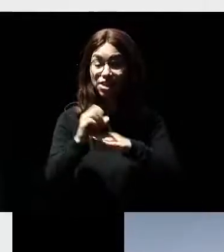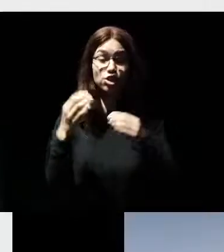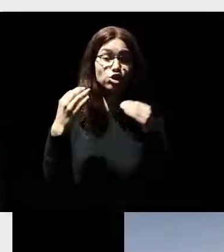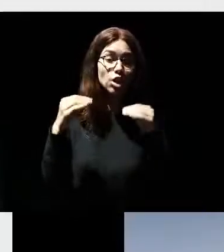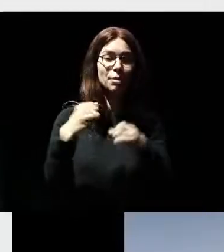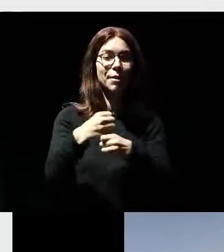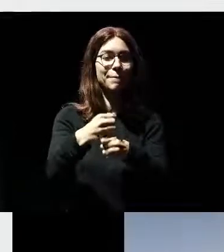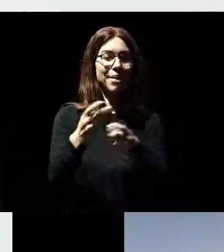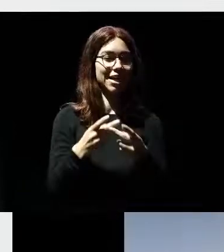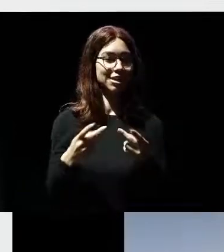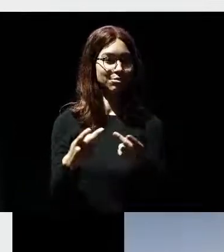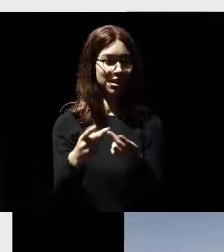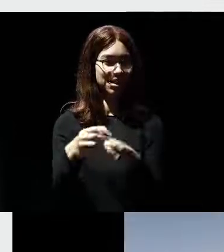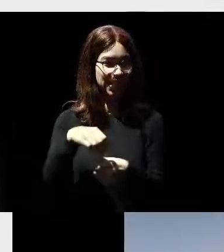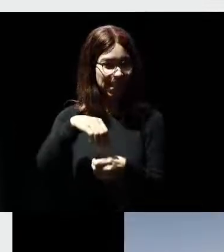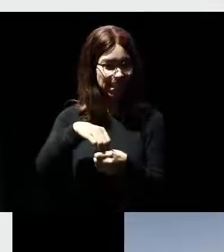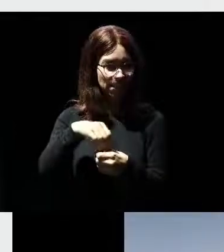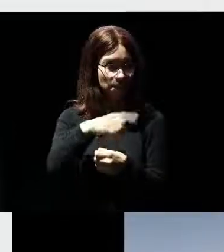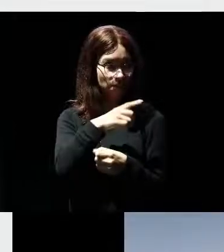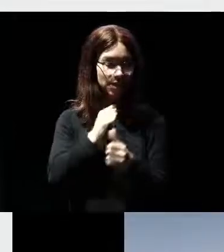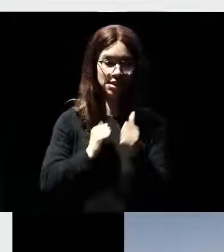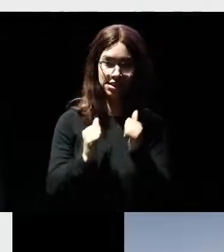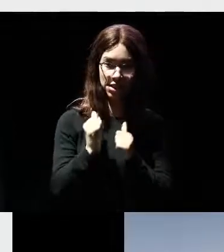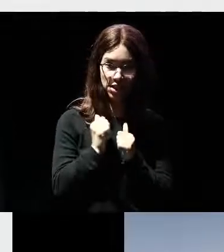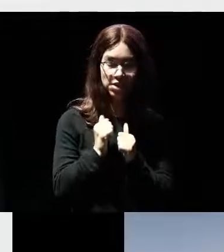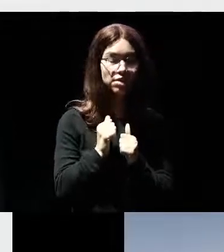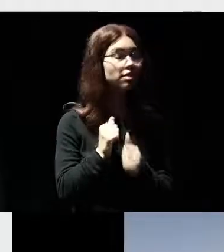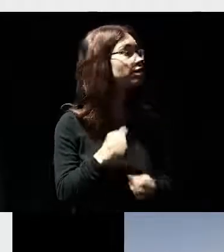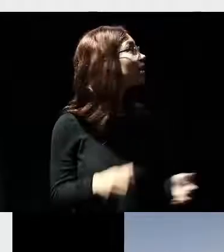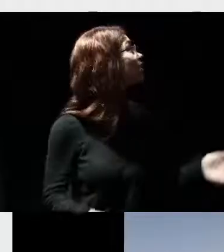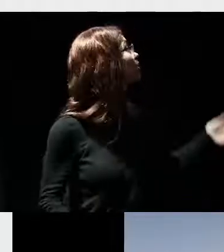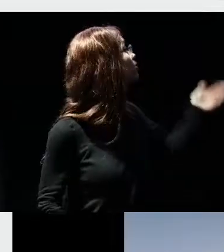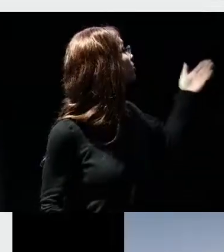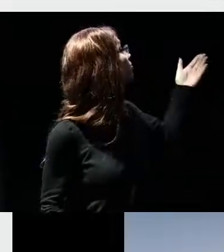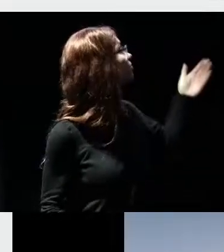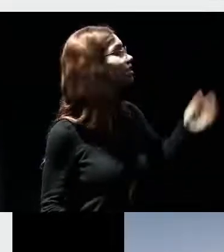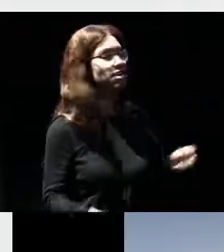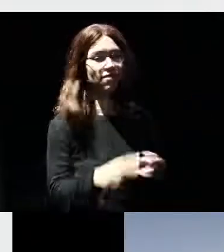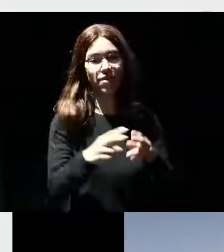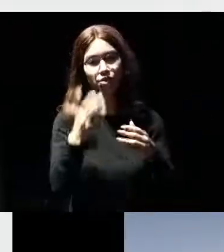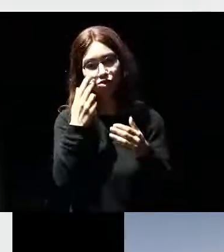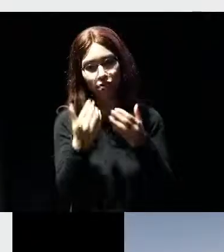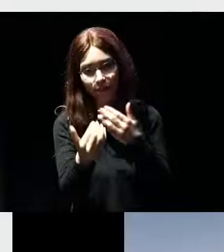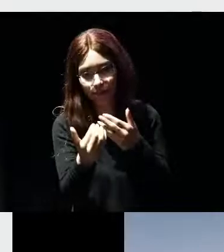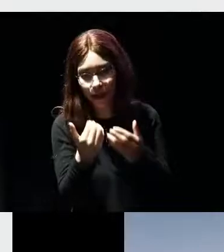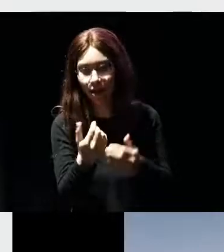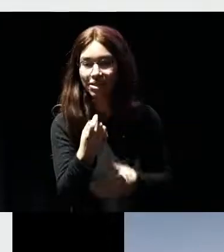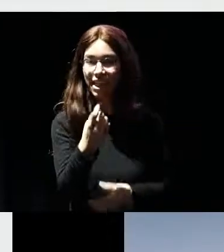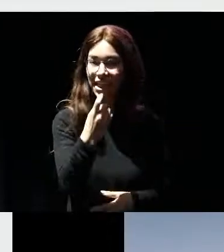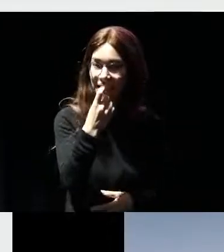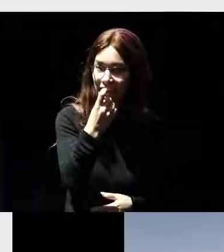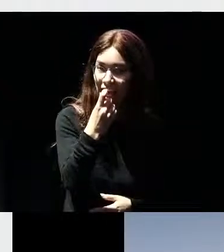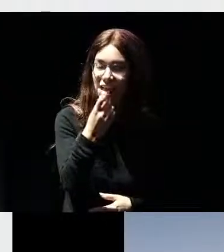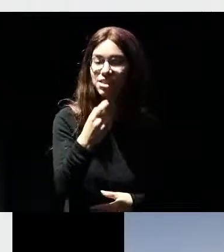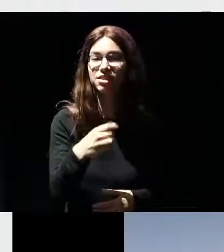making spaces on the inside of the theater are transparent glass